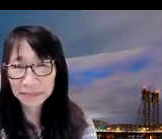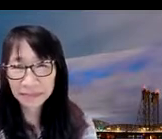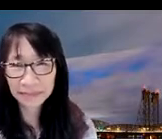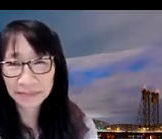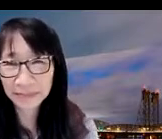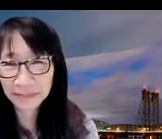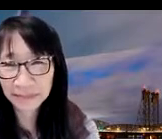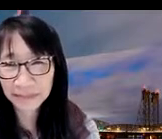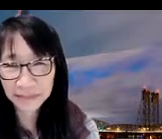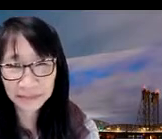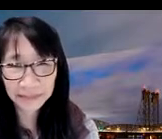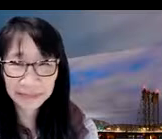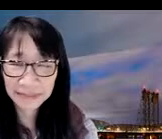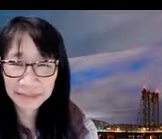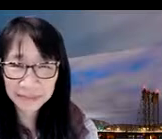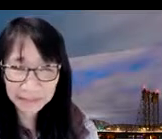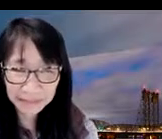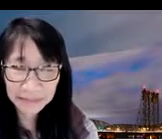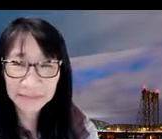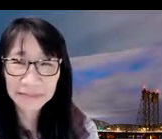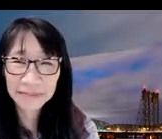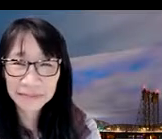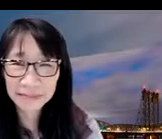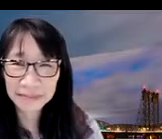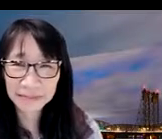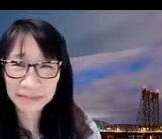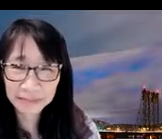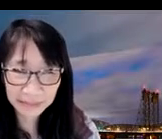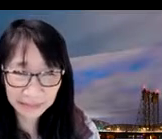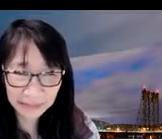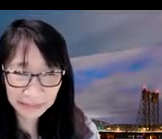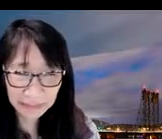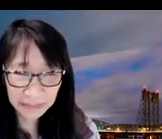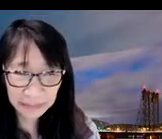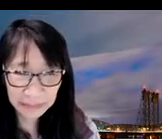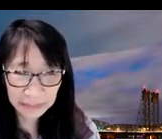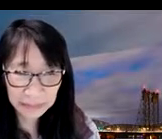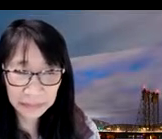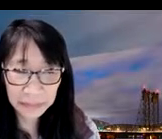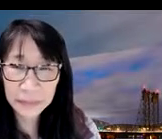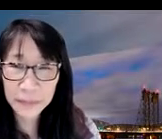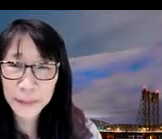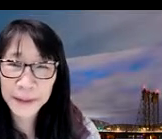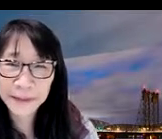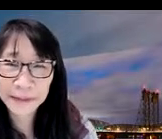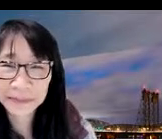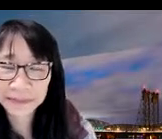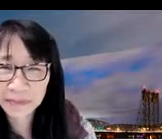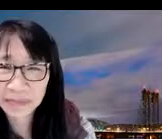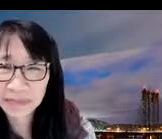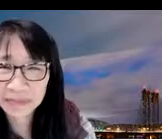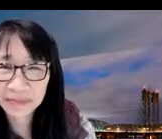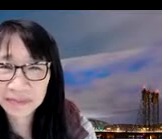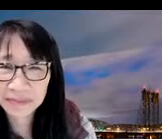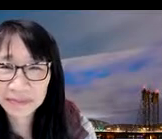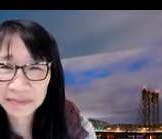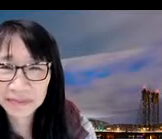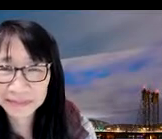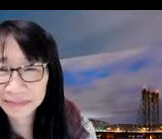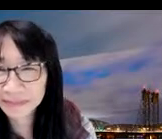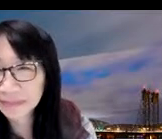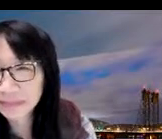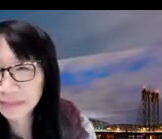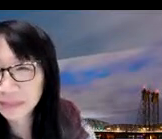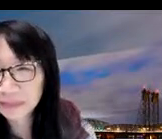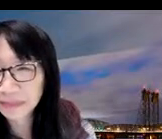River, and good routes all across our country. So I serve as a community contributor in this, and I'm also